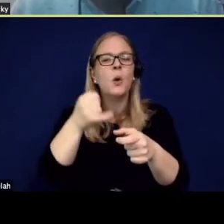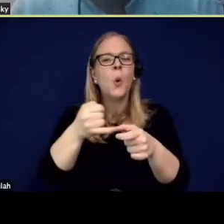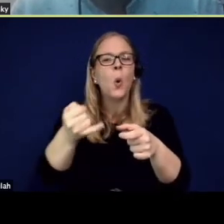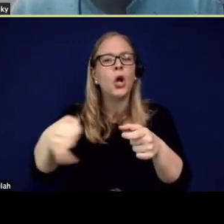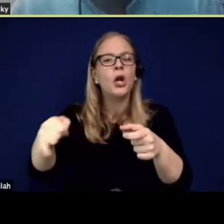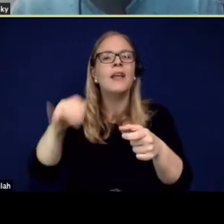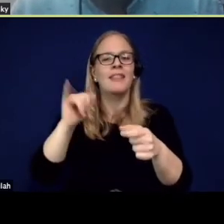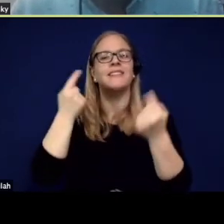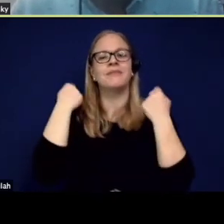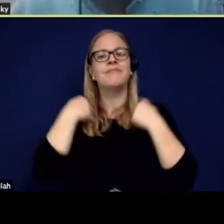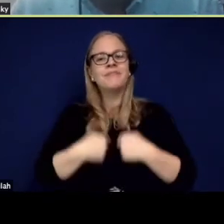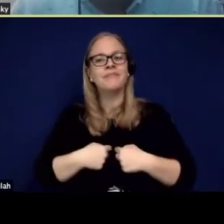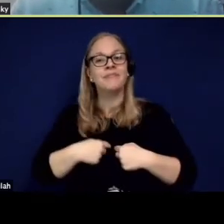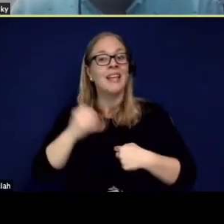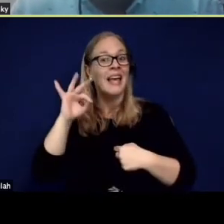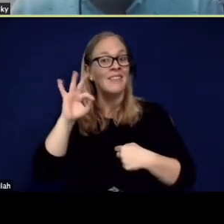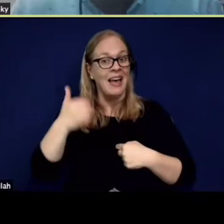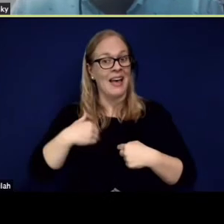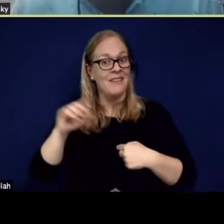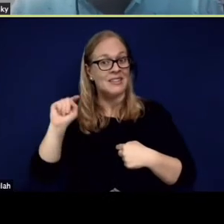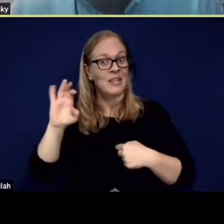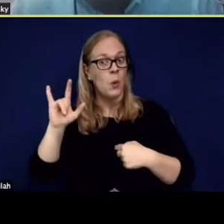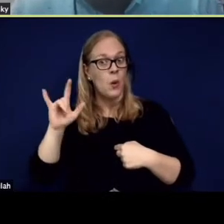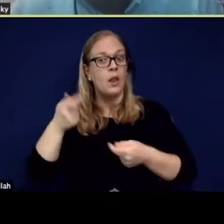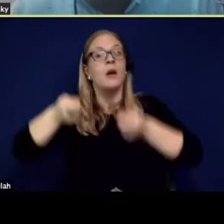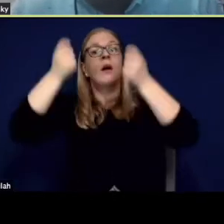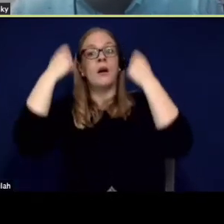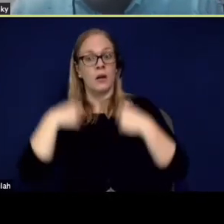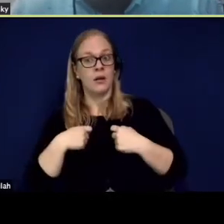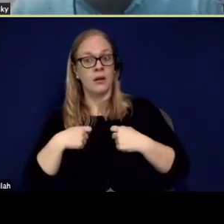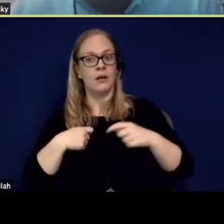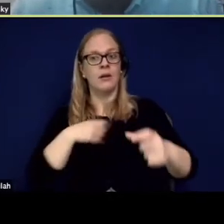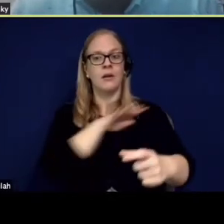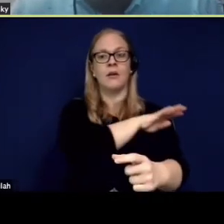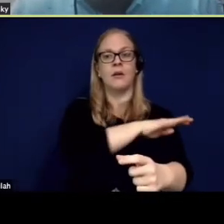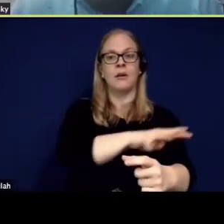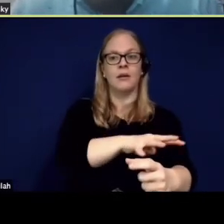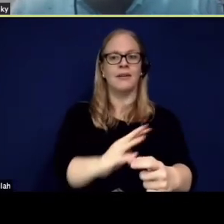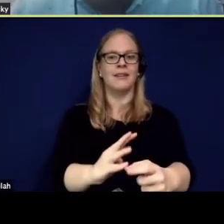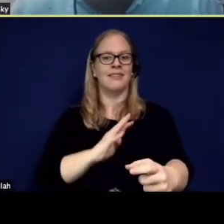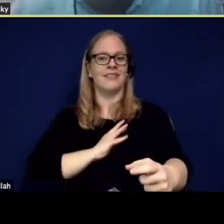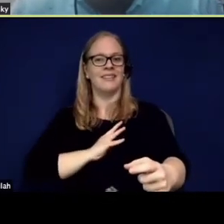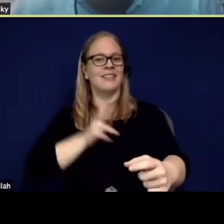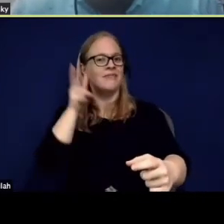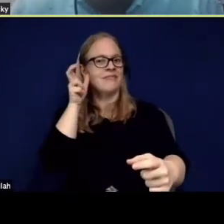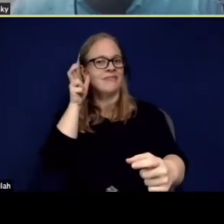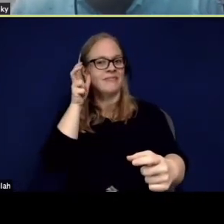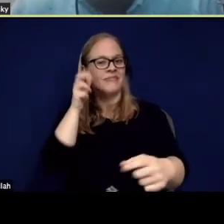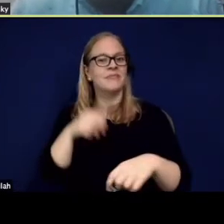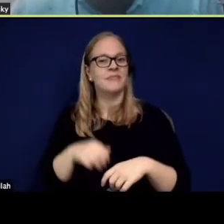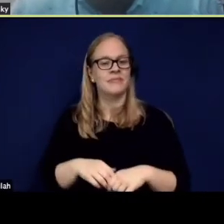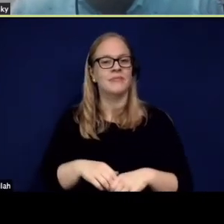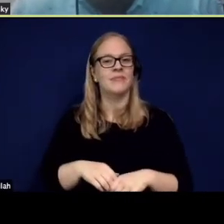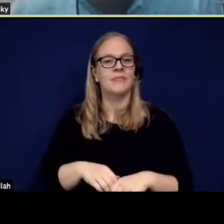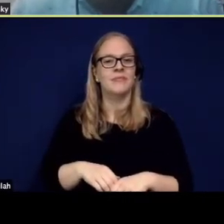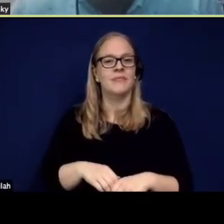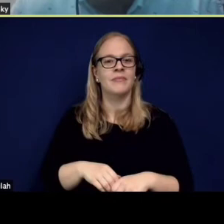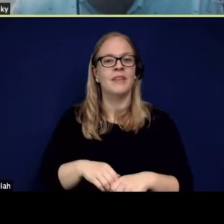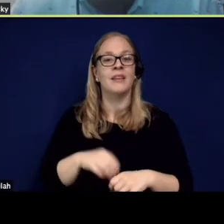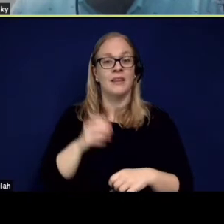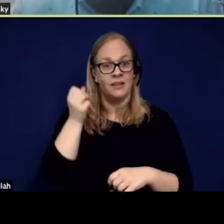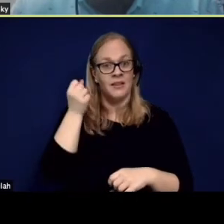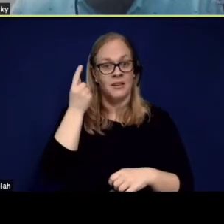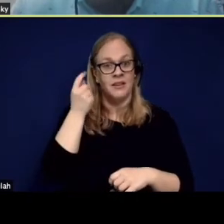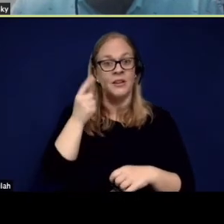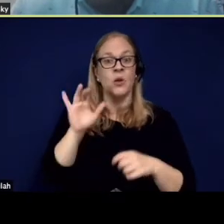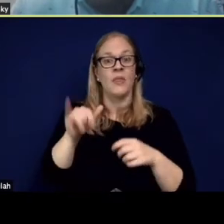loop. And if you had T-coil, you could wear with that. Here is this Connect clip. This is a streamer, but it's more than just a streamer.